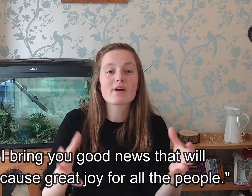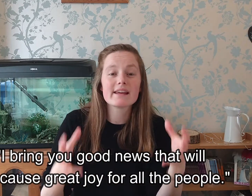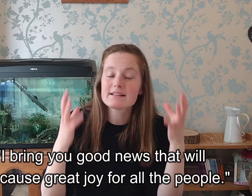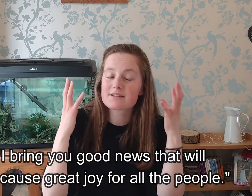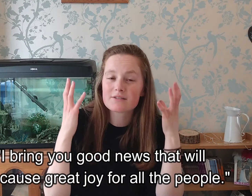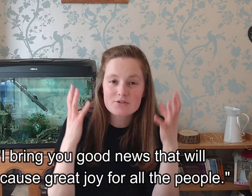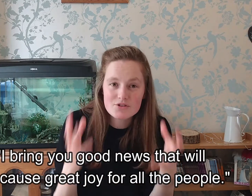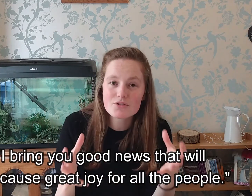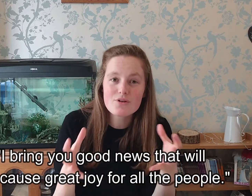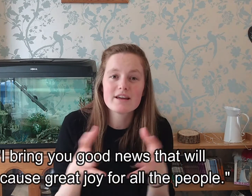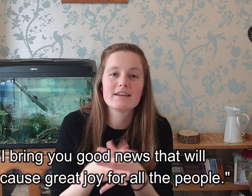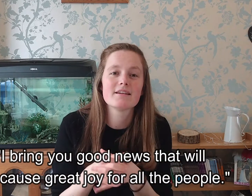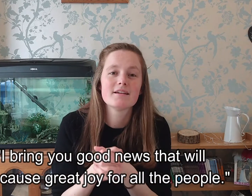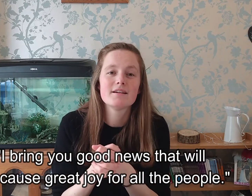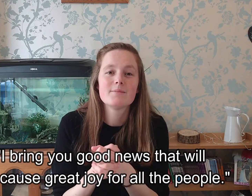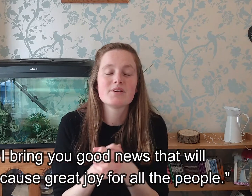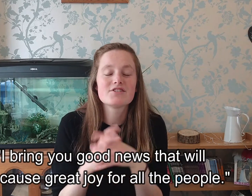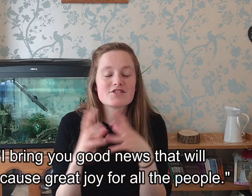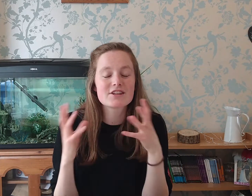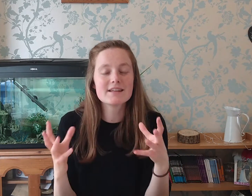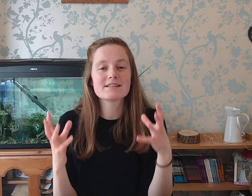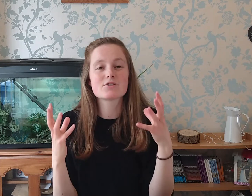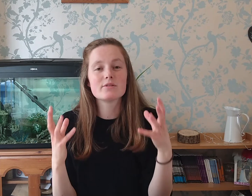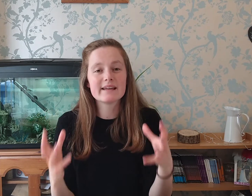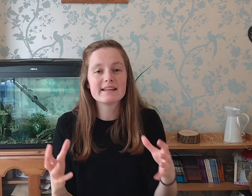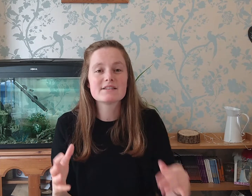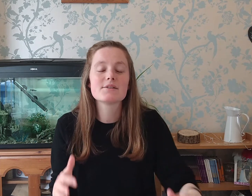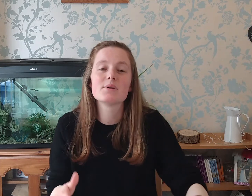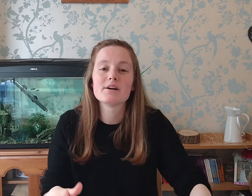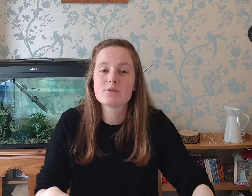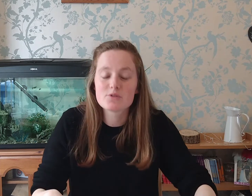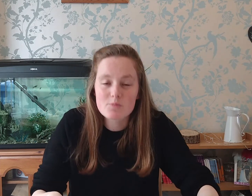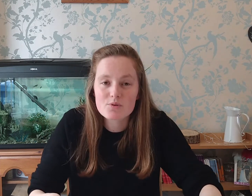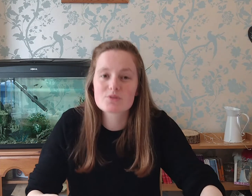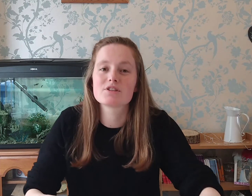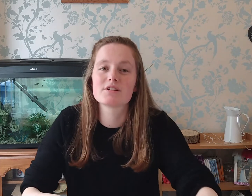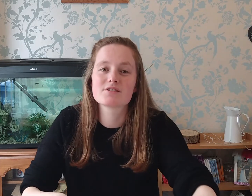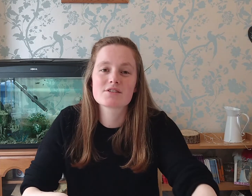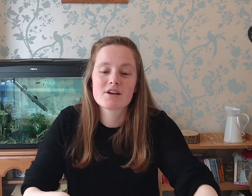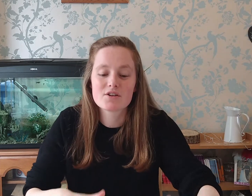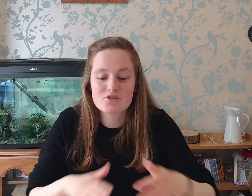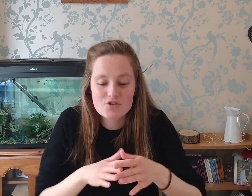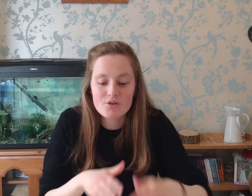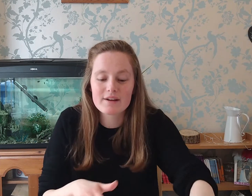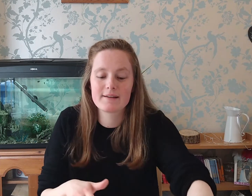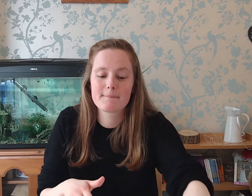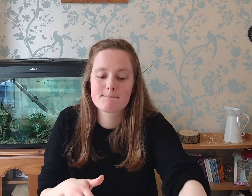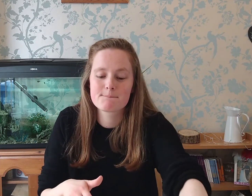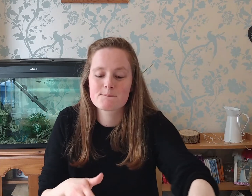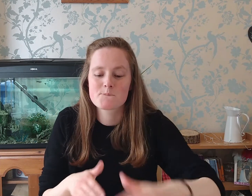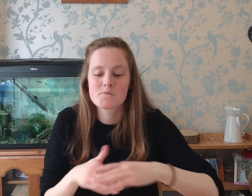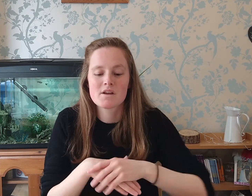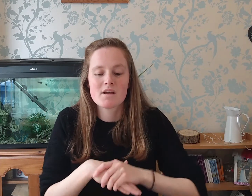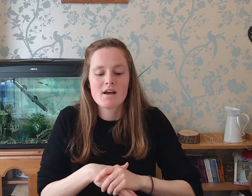of great joy," because Jesus coming into the world has brought us joy.